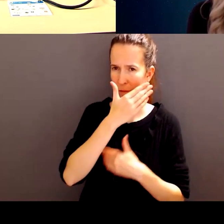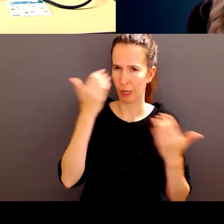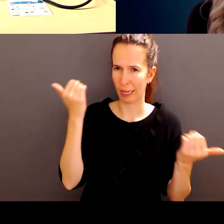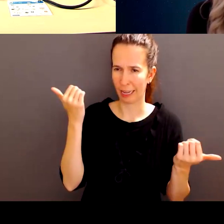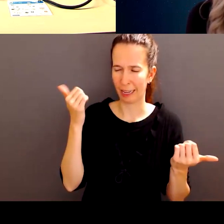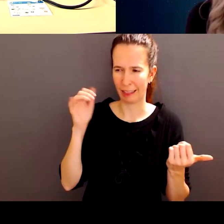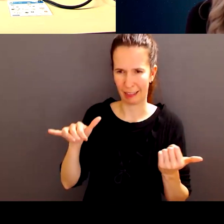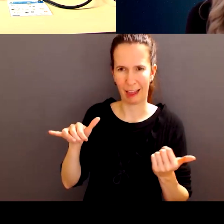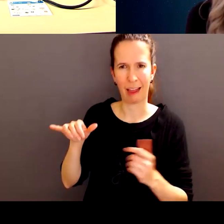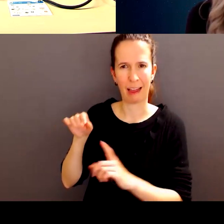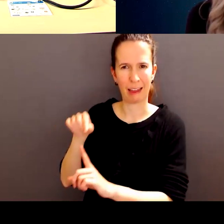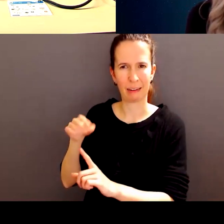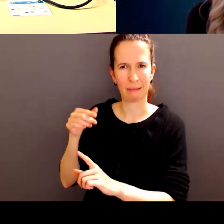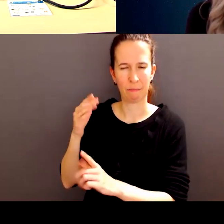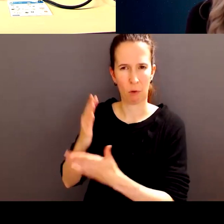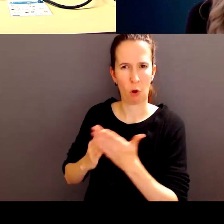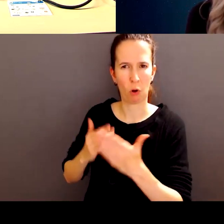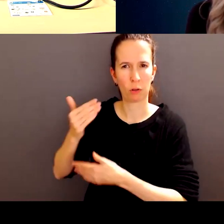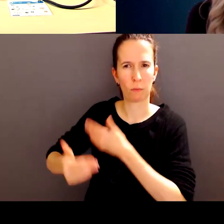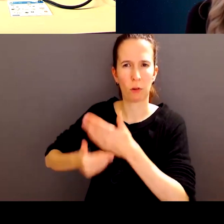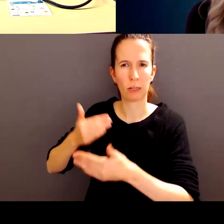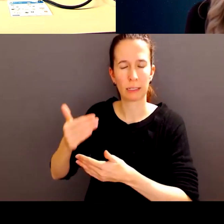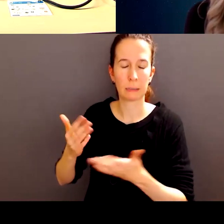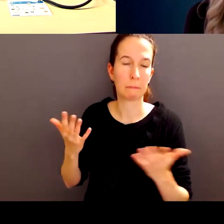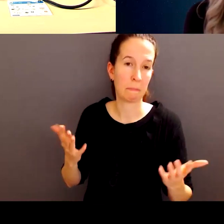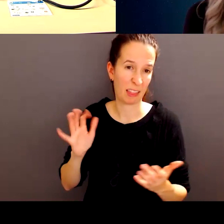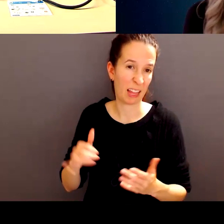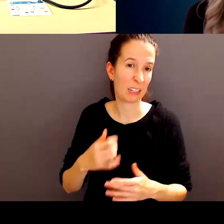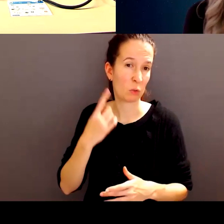process. So yeah, for me, that was one of the